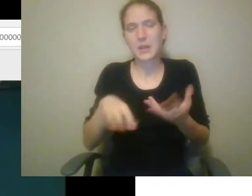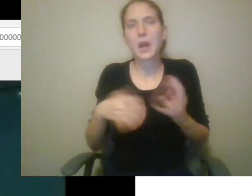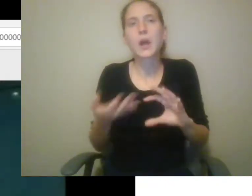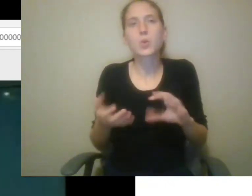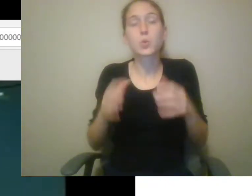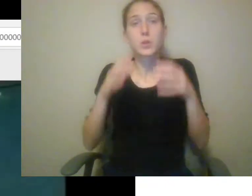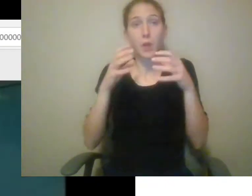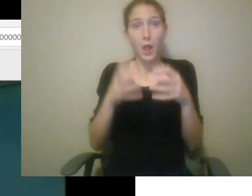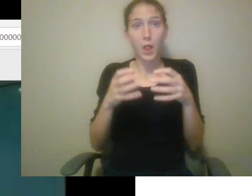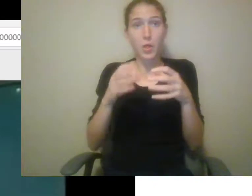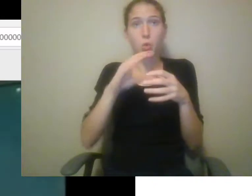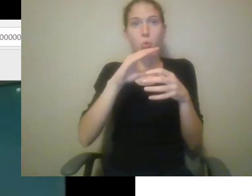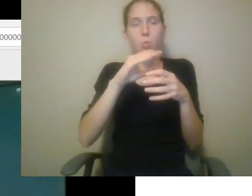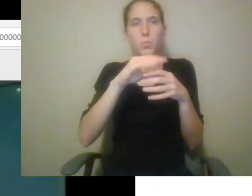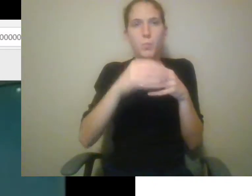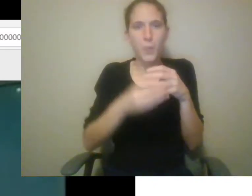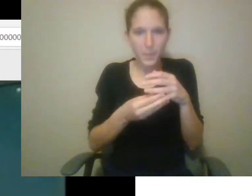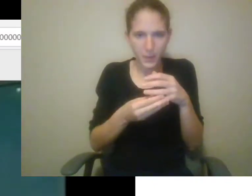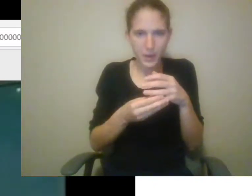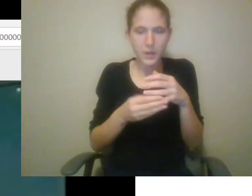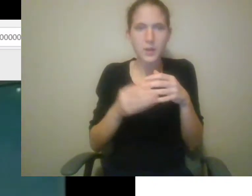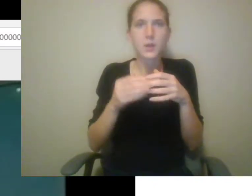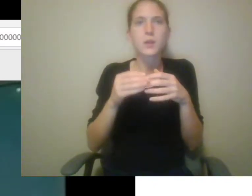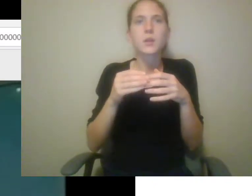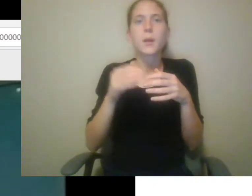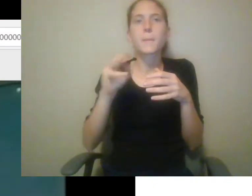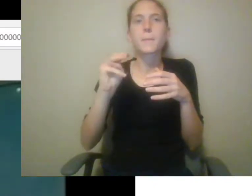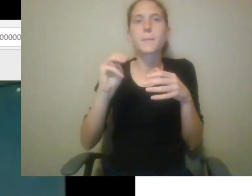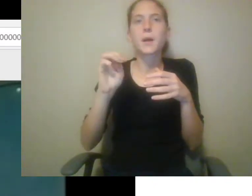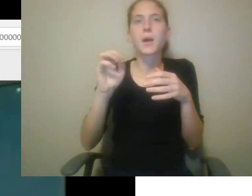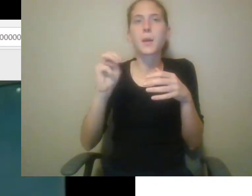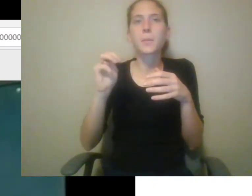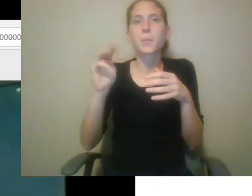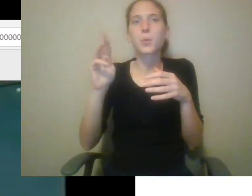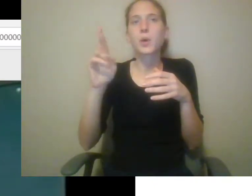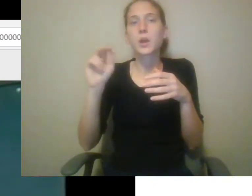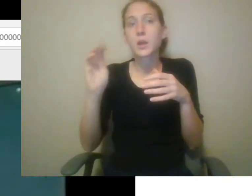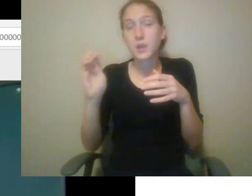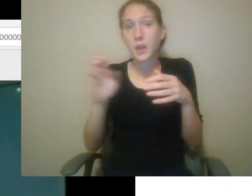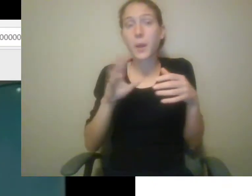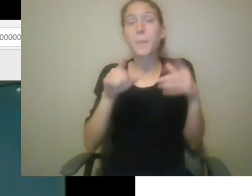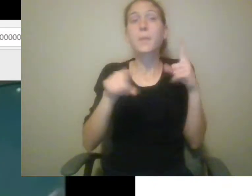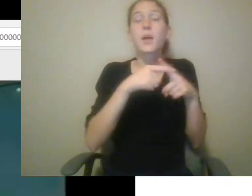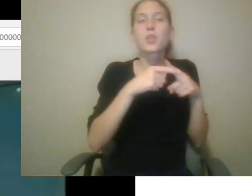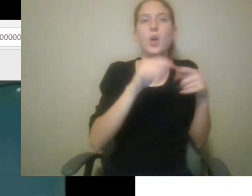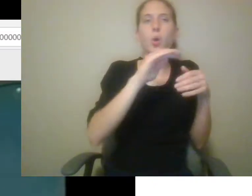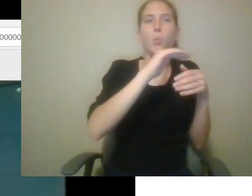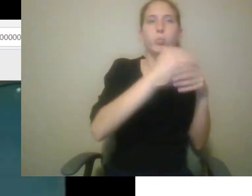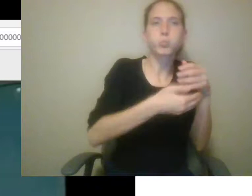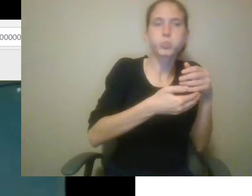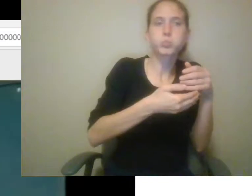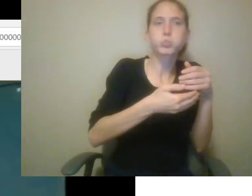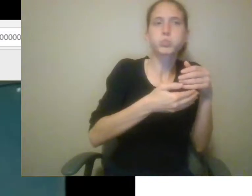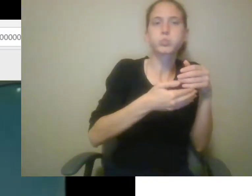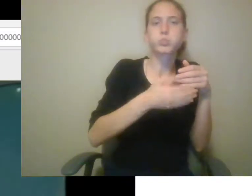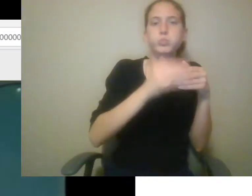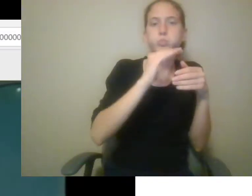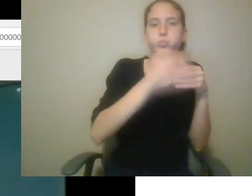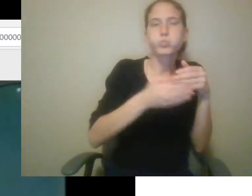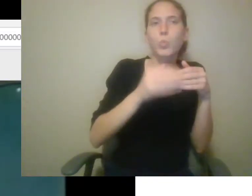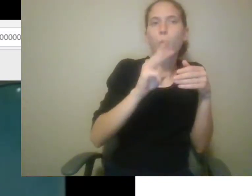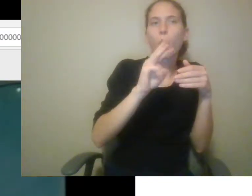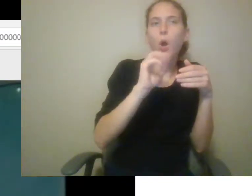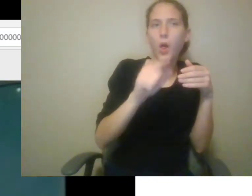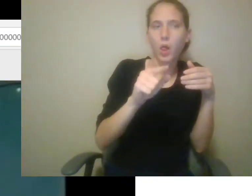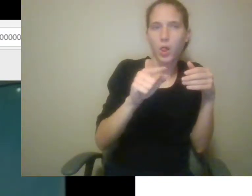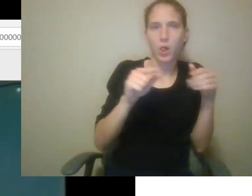cell wall and the cell membrane. All right? The differences, and I don't want to go through and list all the things about cell wall